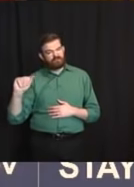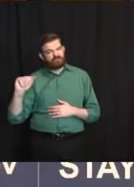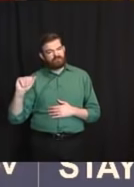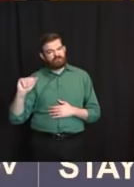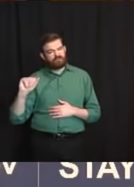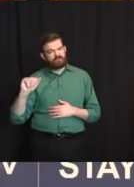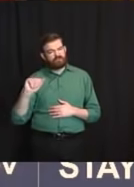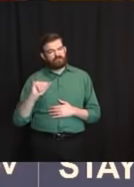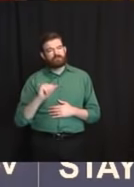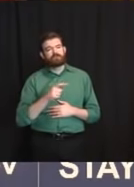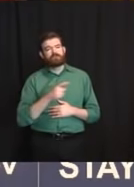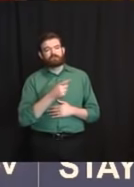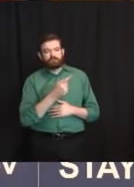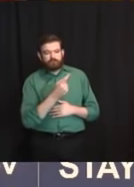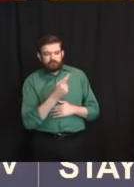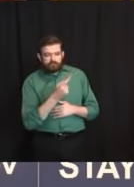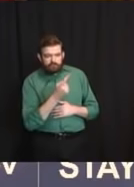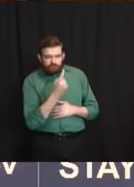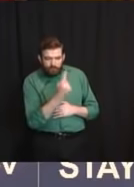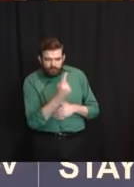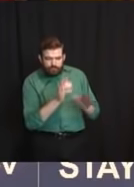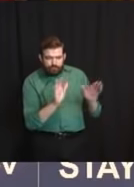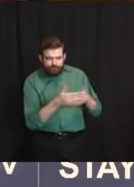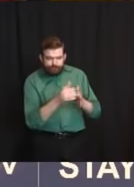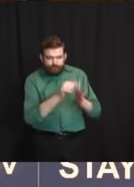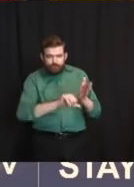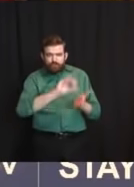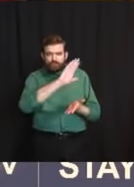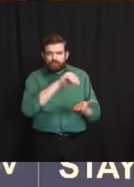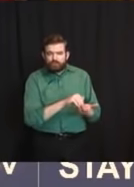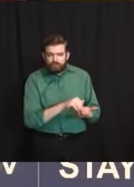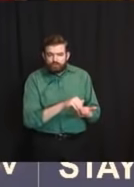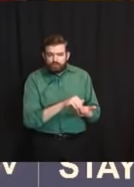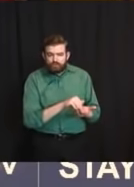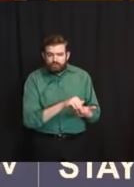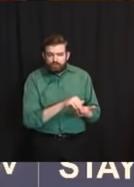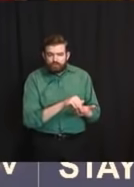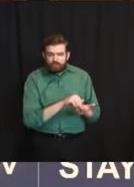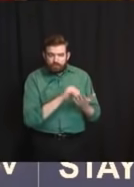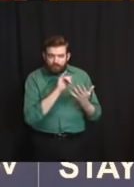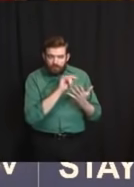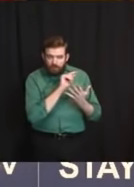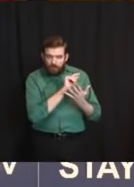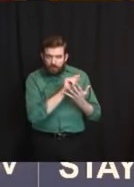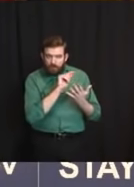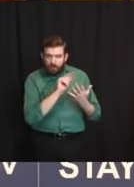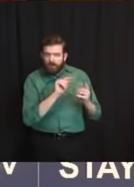surgery centers. So there's about, on the surgery centers,